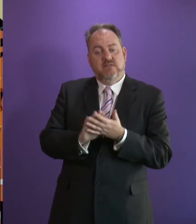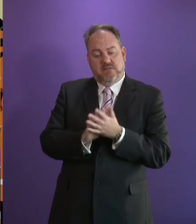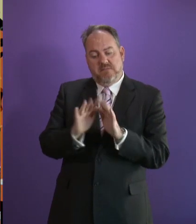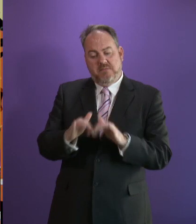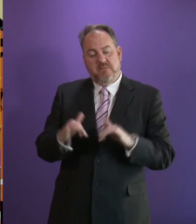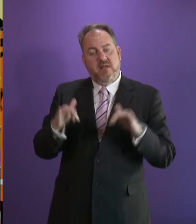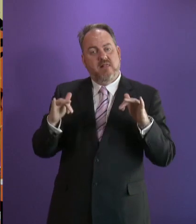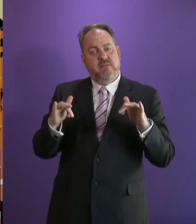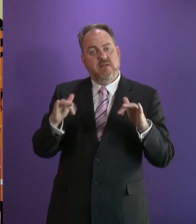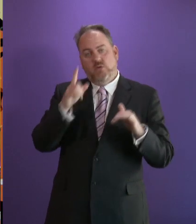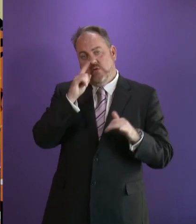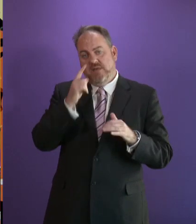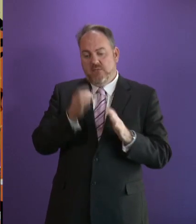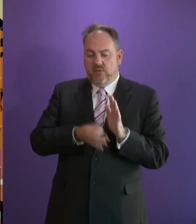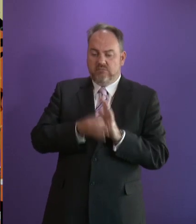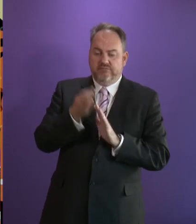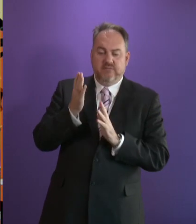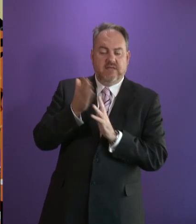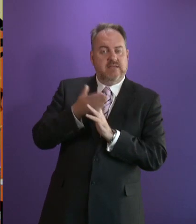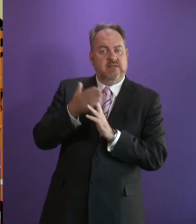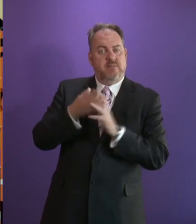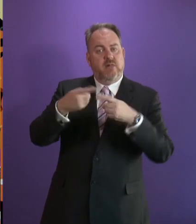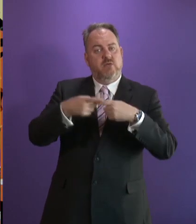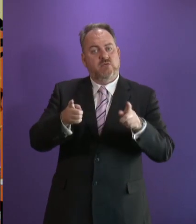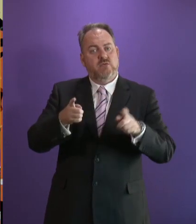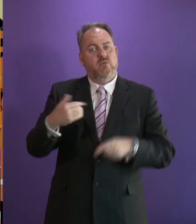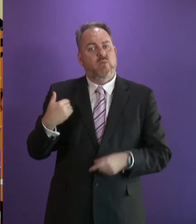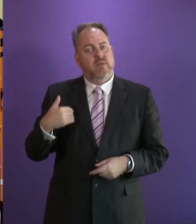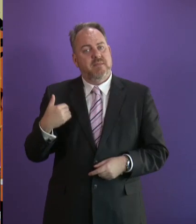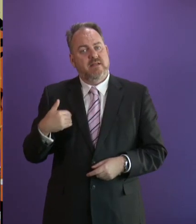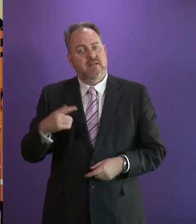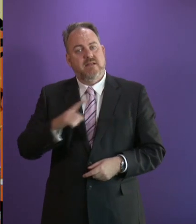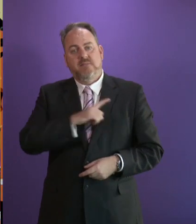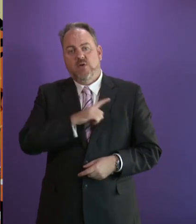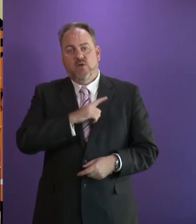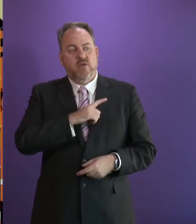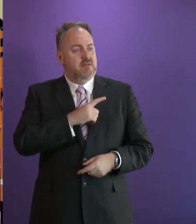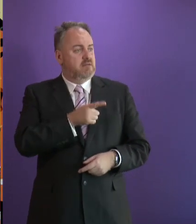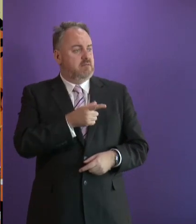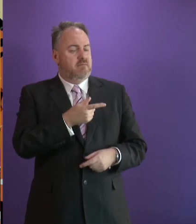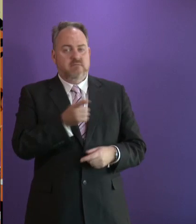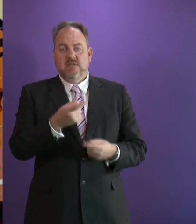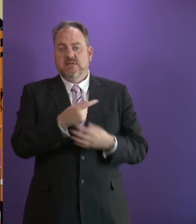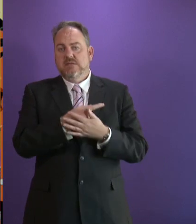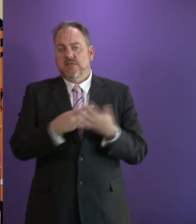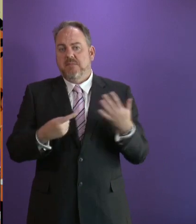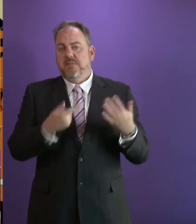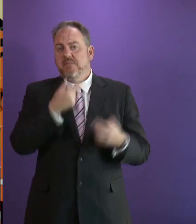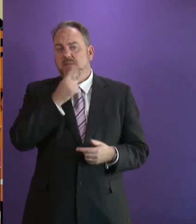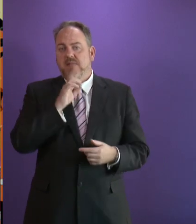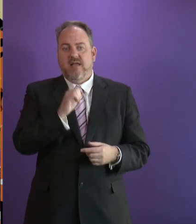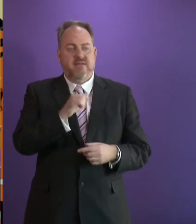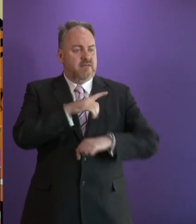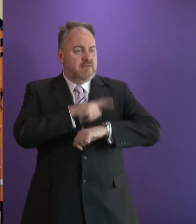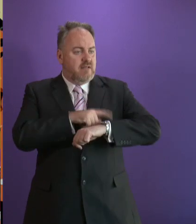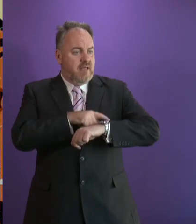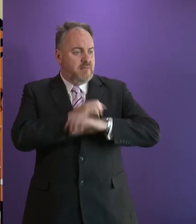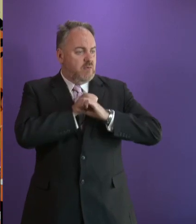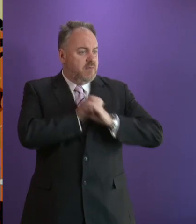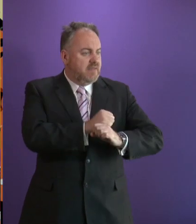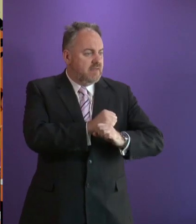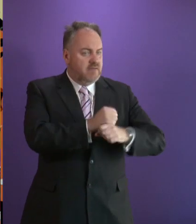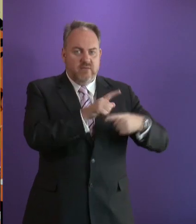women, because it would mean that, different people with different time commitments, or maybe, as you said, things that women want to do.